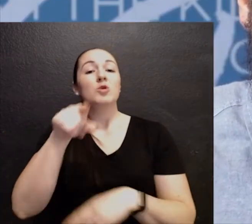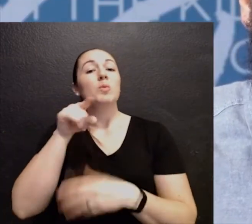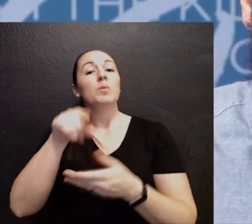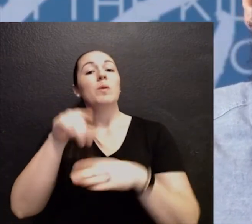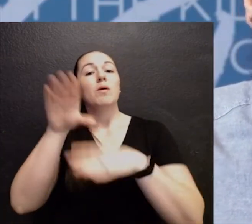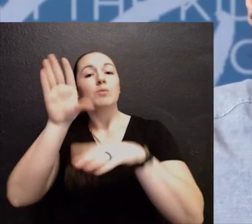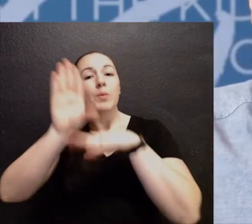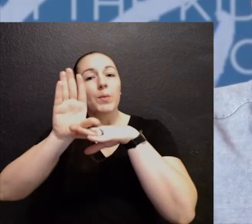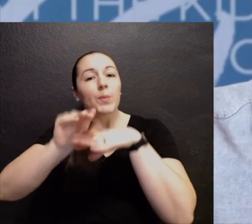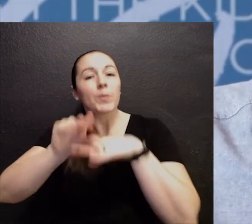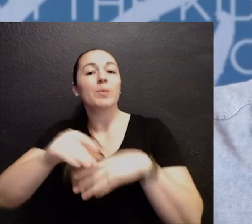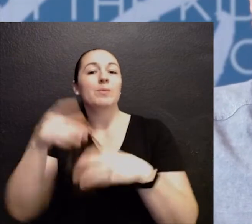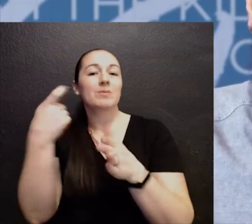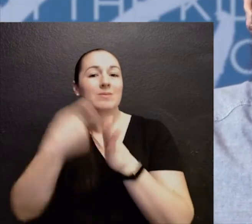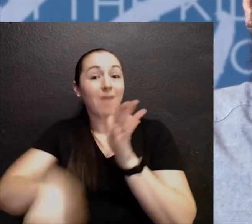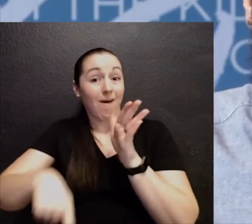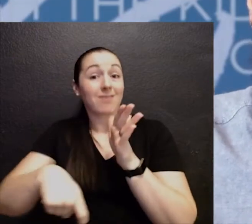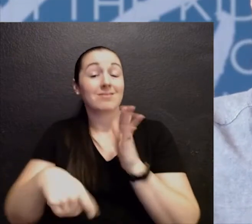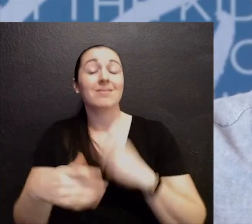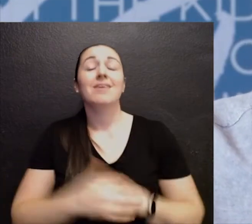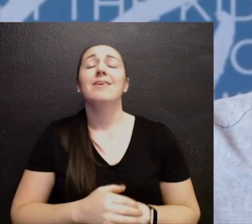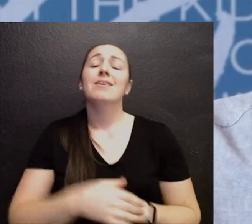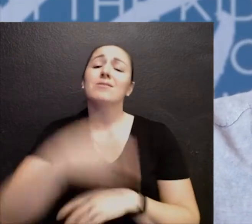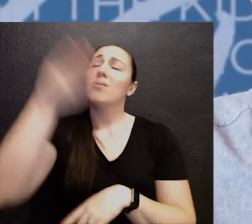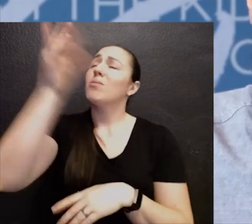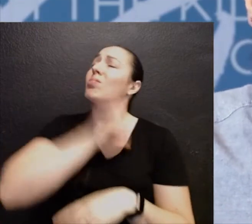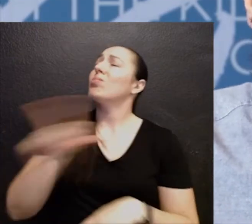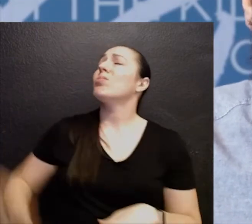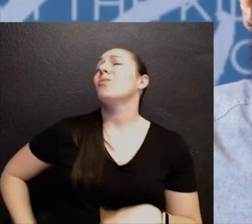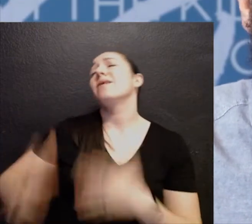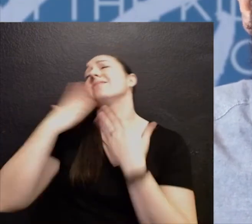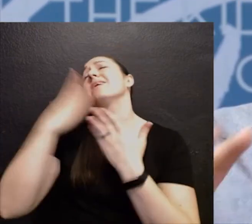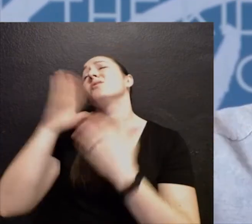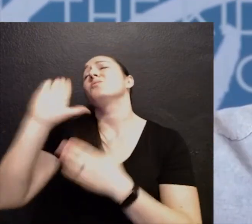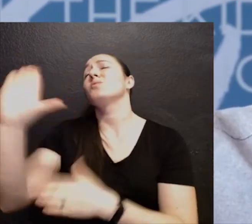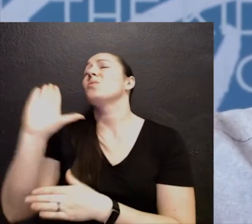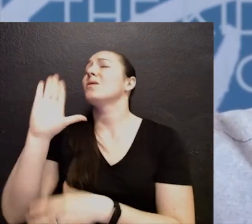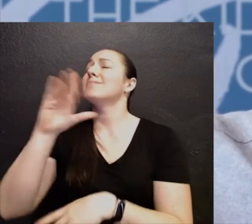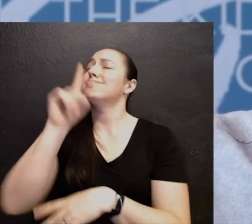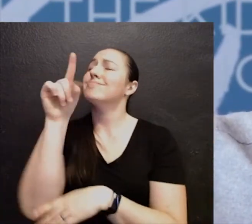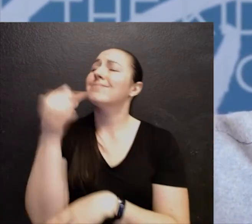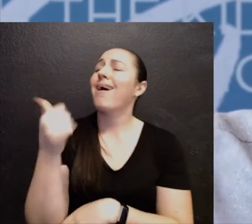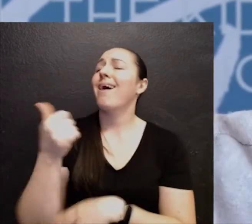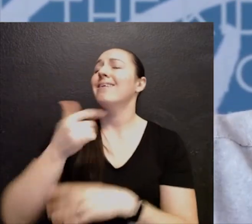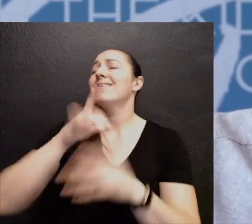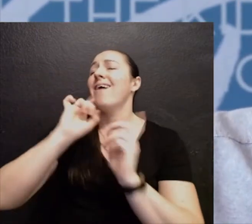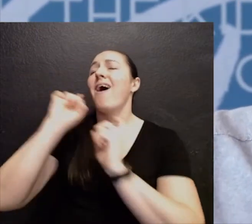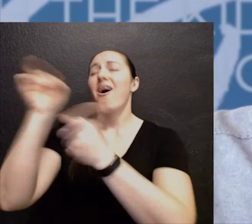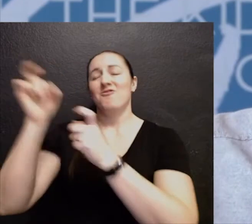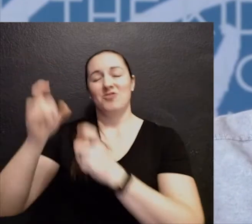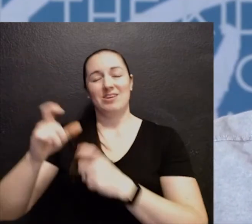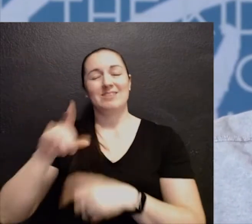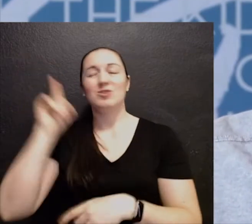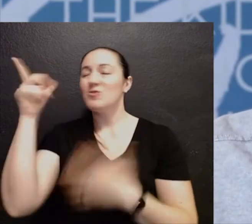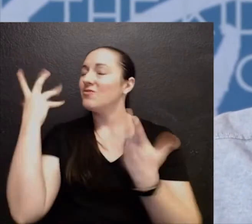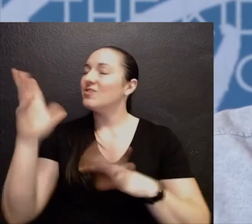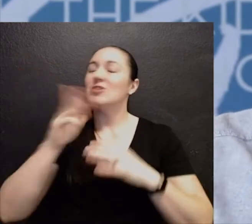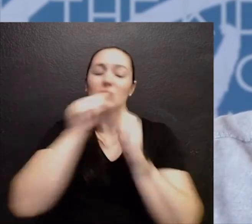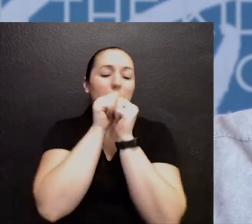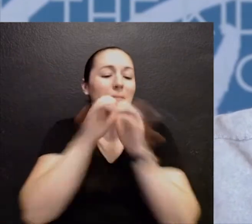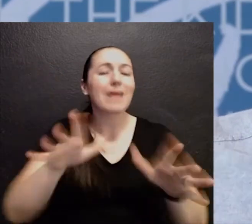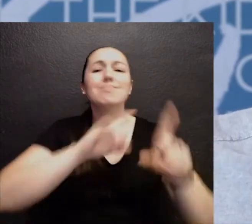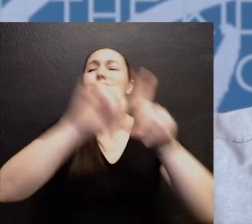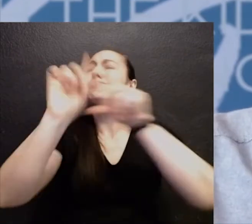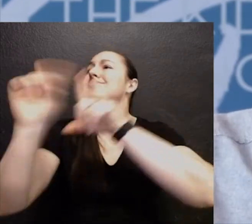Father, we thank you for the tithes and offerings that you're bringing in, God. We pray that right now, you're touching each and every person financially, you're blessing them,